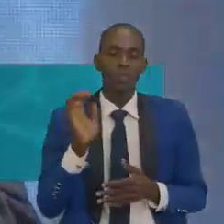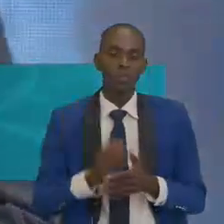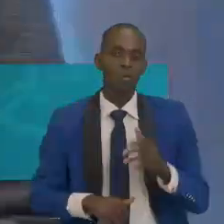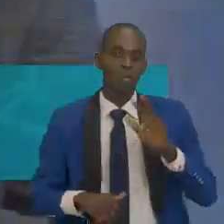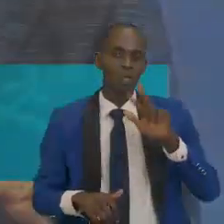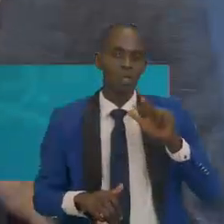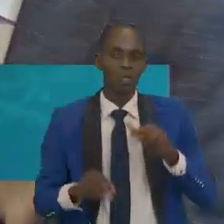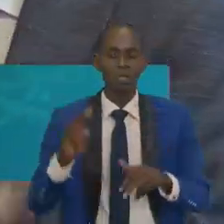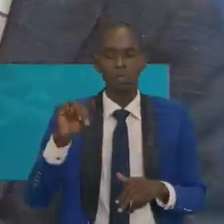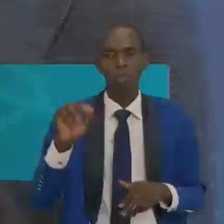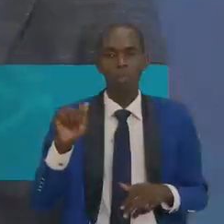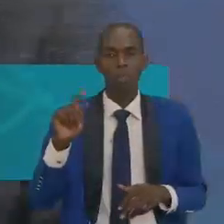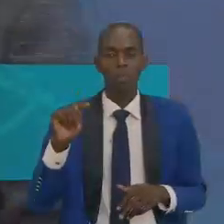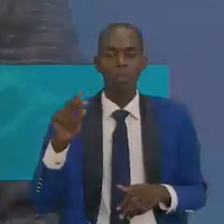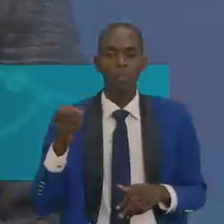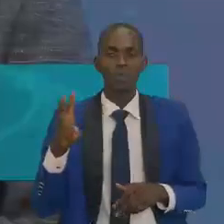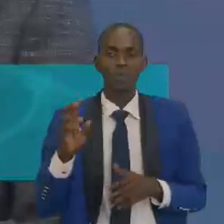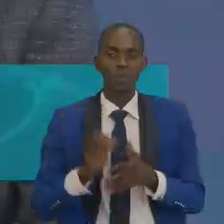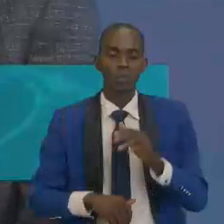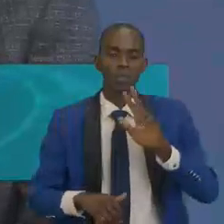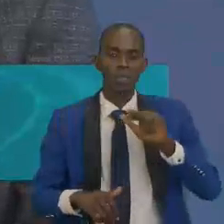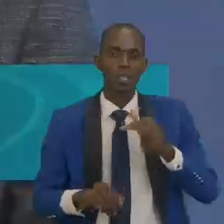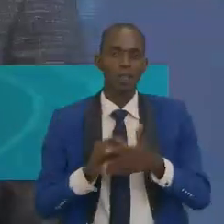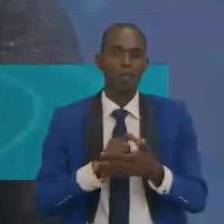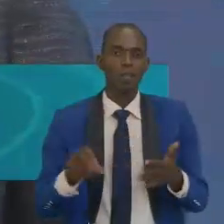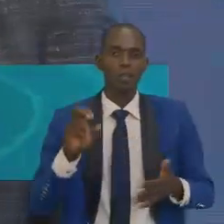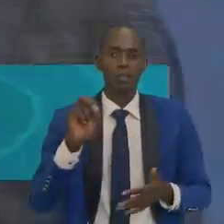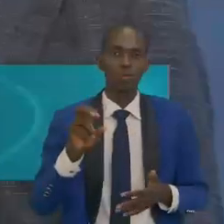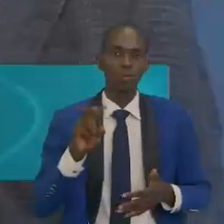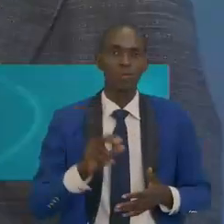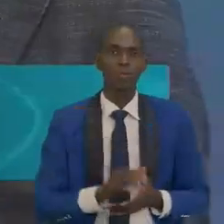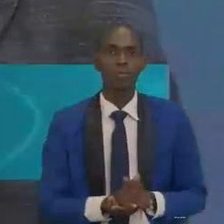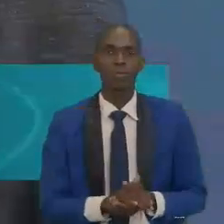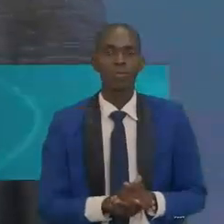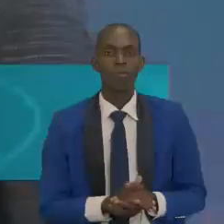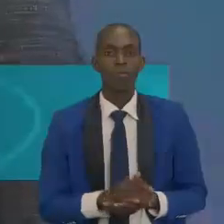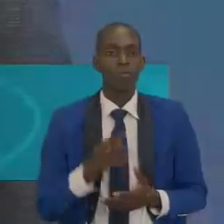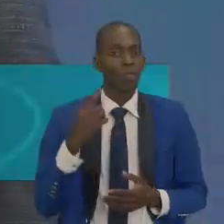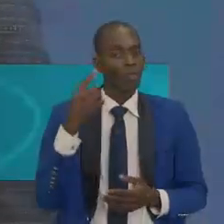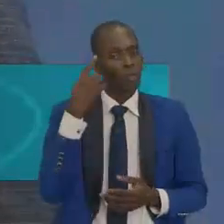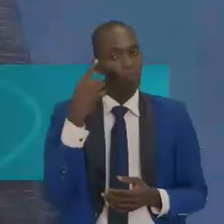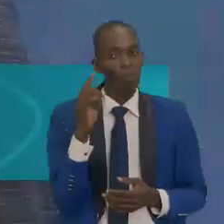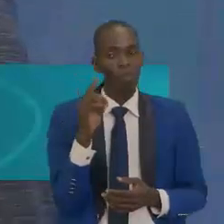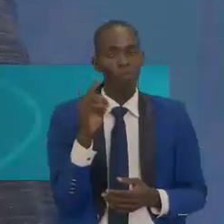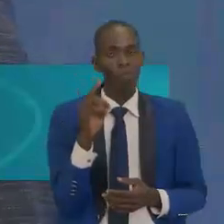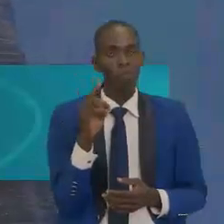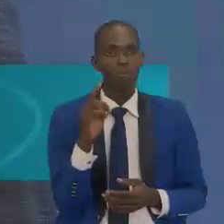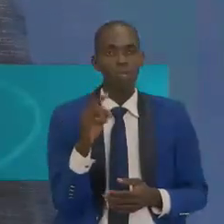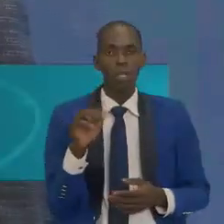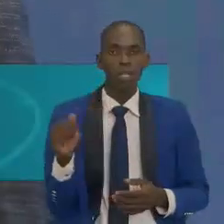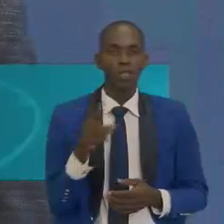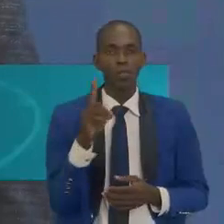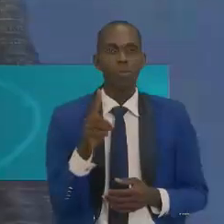Matthew chapter 13, verse 12. For whosoever has, to